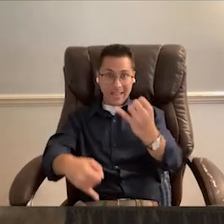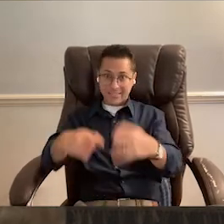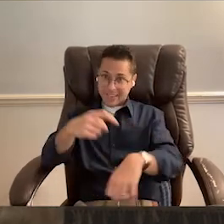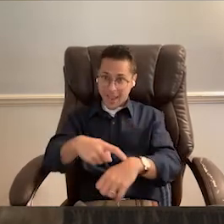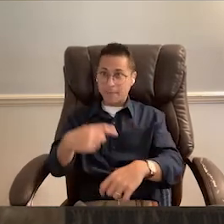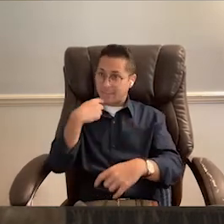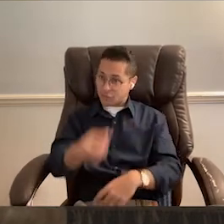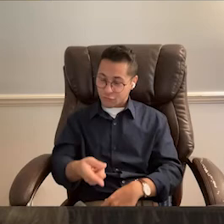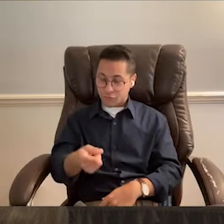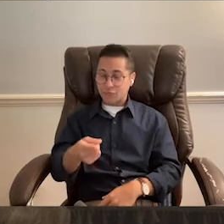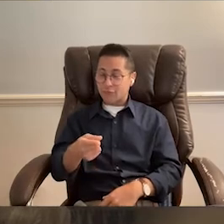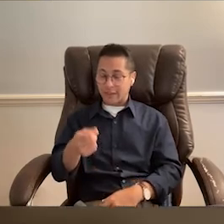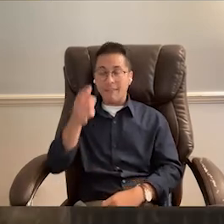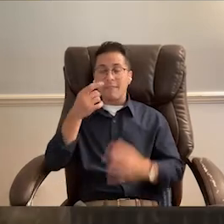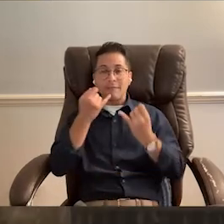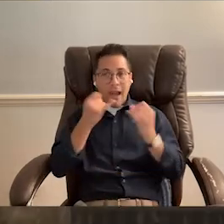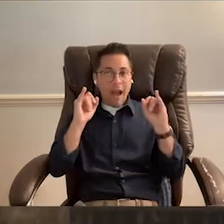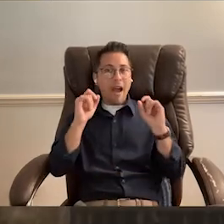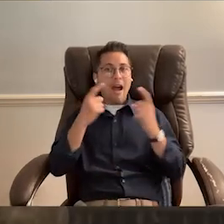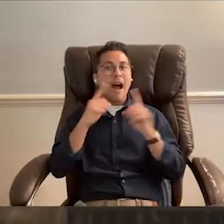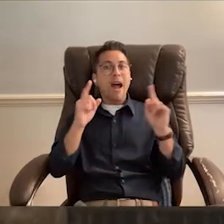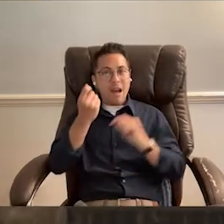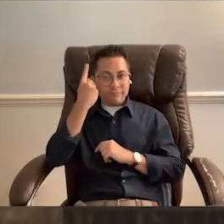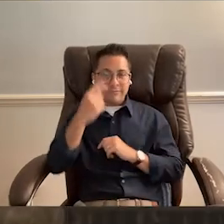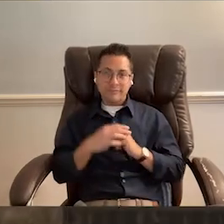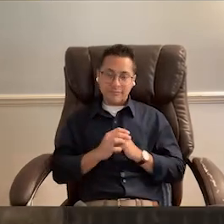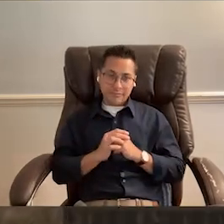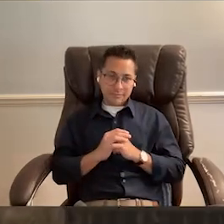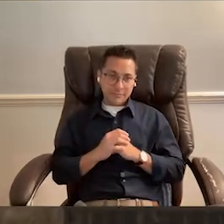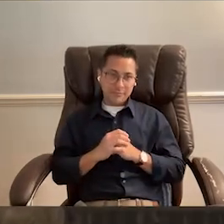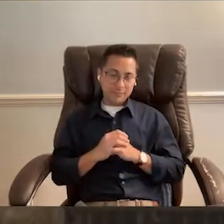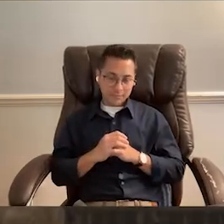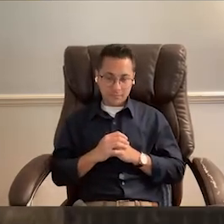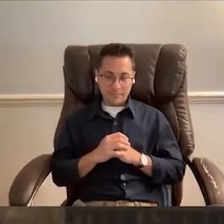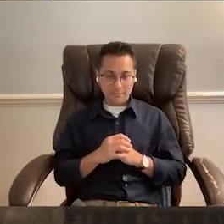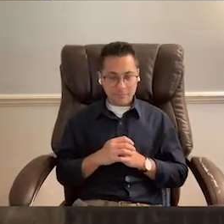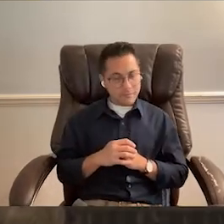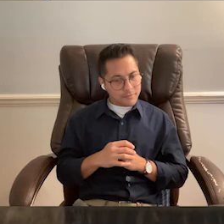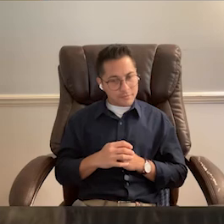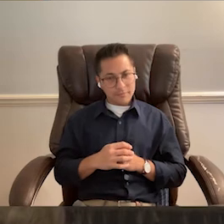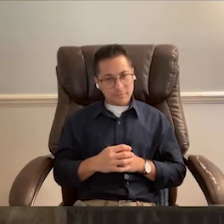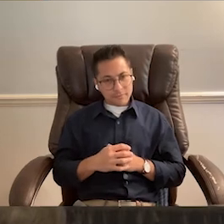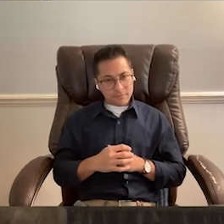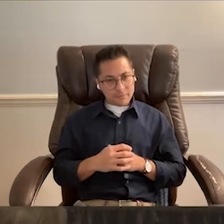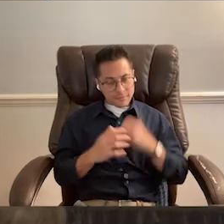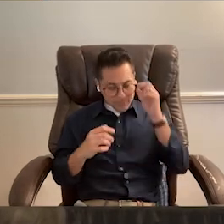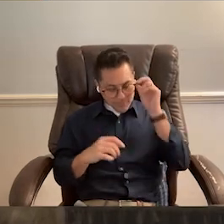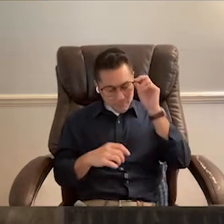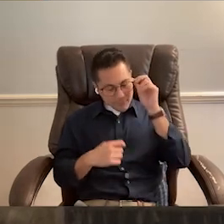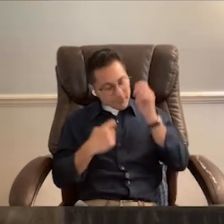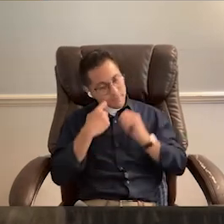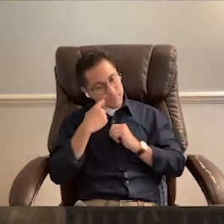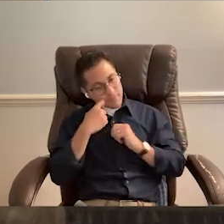something 1,000 times, and 1,001th time he's got it. But I have to do it those 1,000 times before he gets it. I've